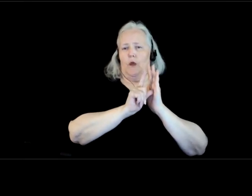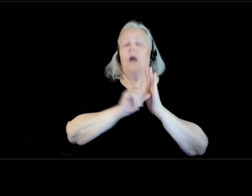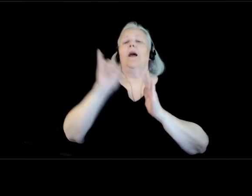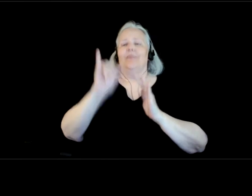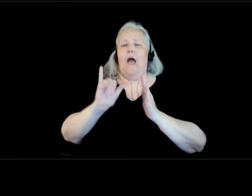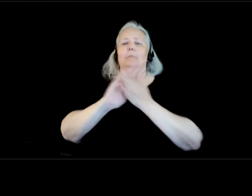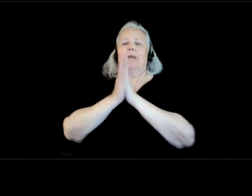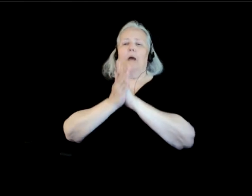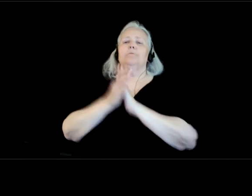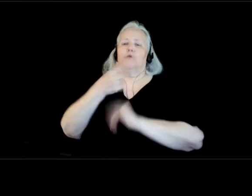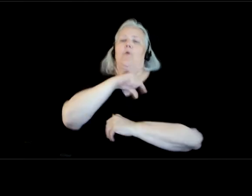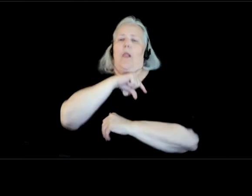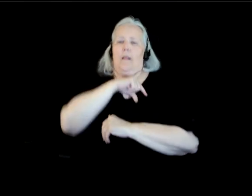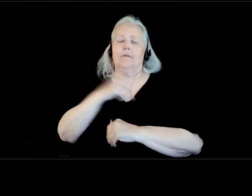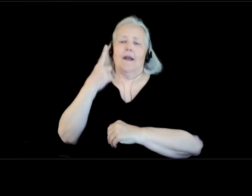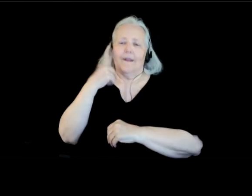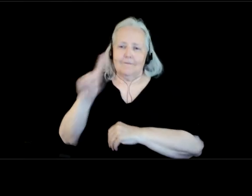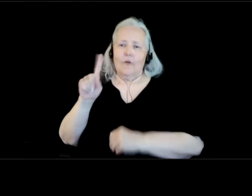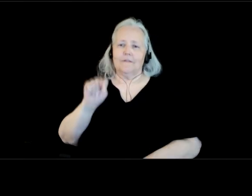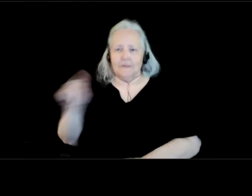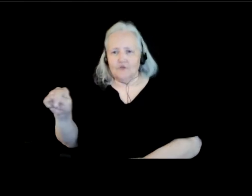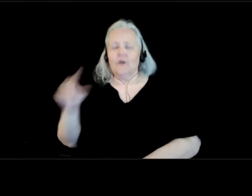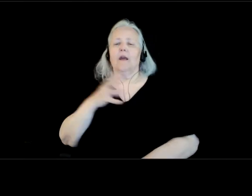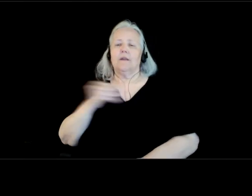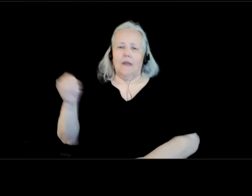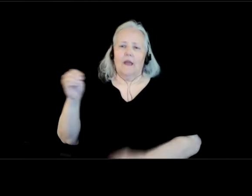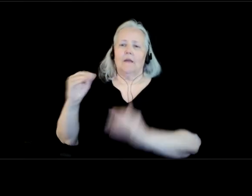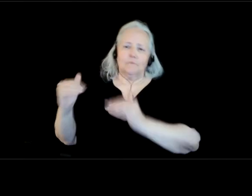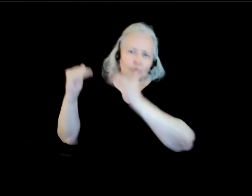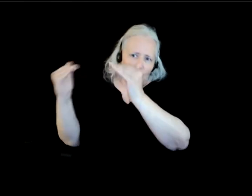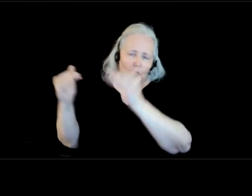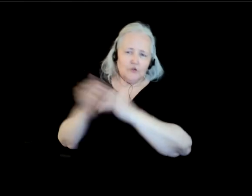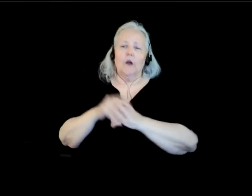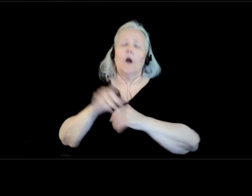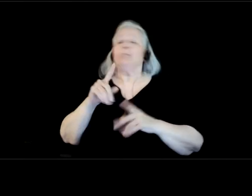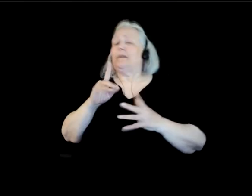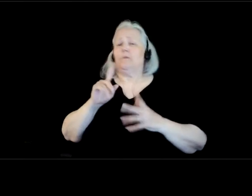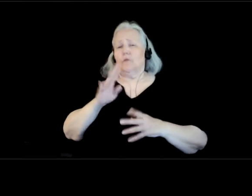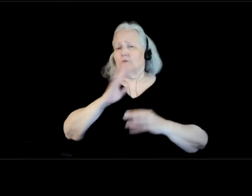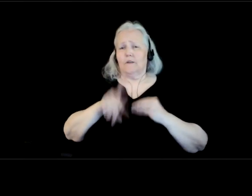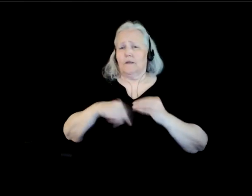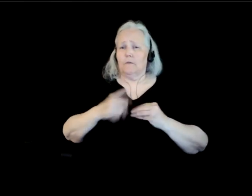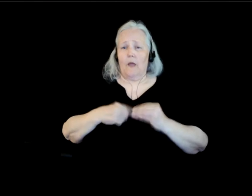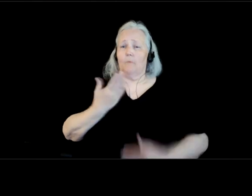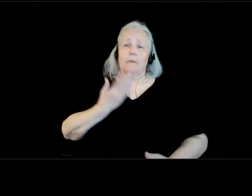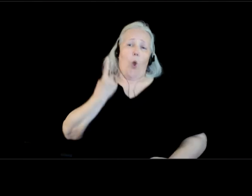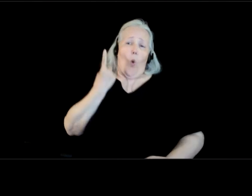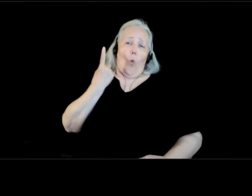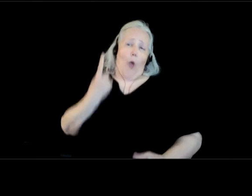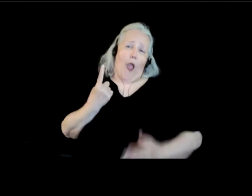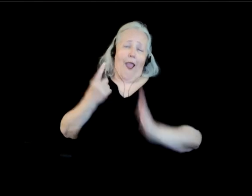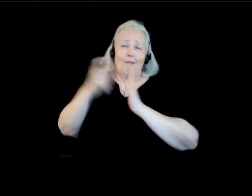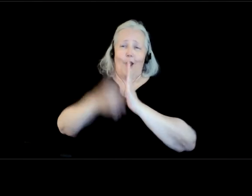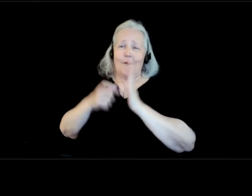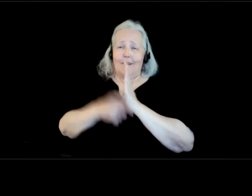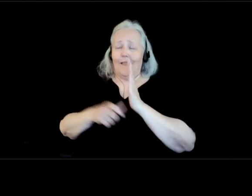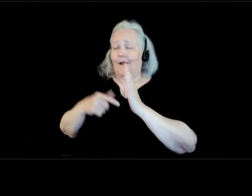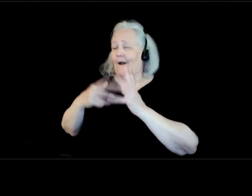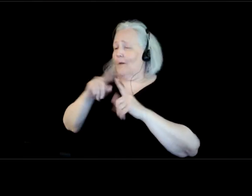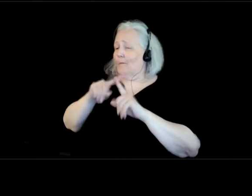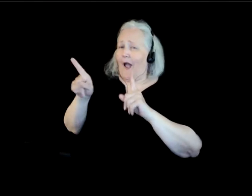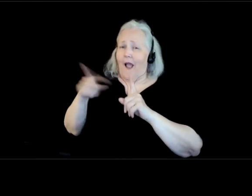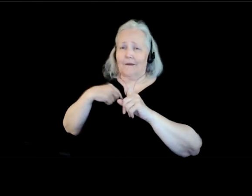still capture the amount of work, right? Because it's then one journal article for a corpus that you might have spent, you know, many, many years